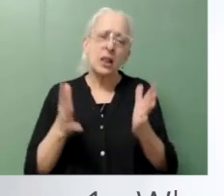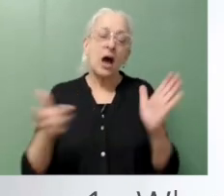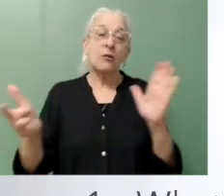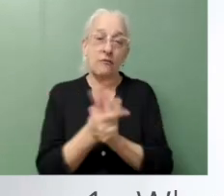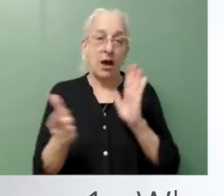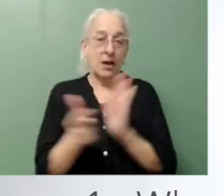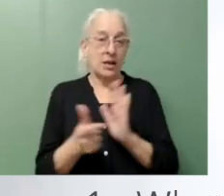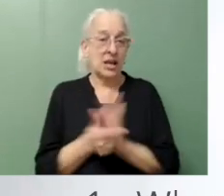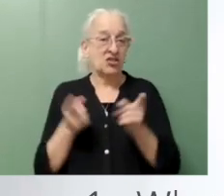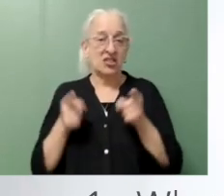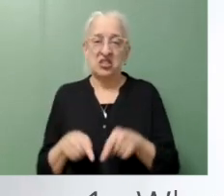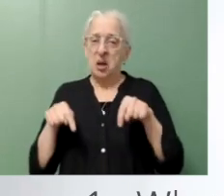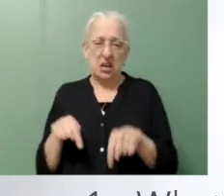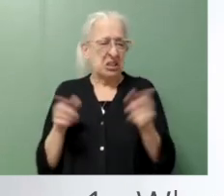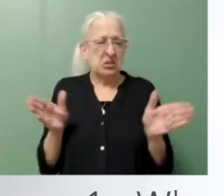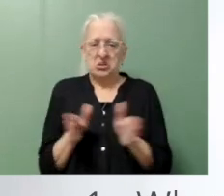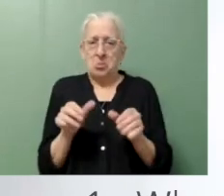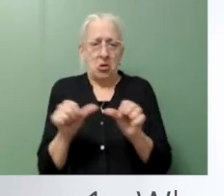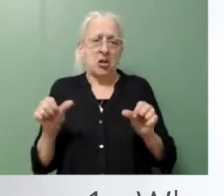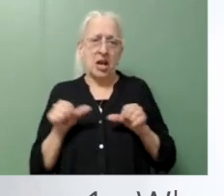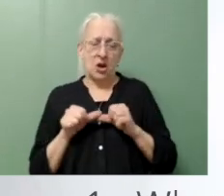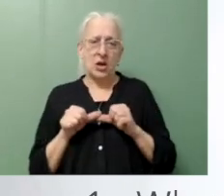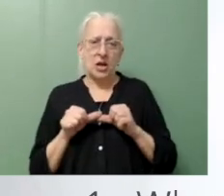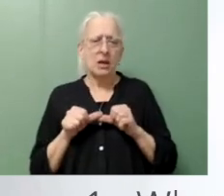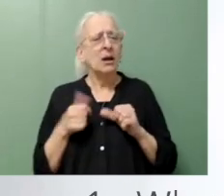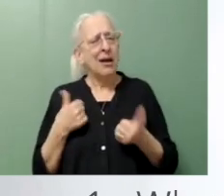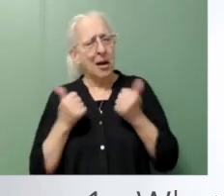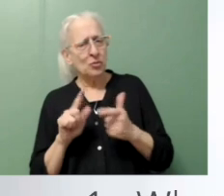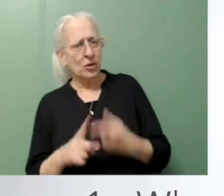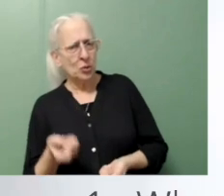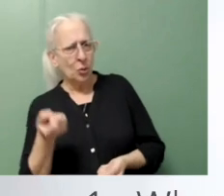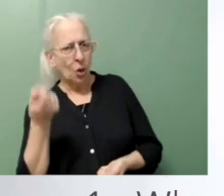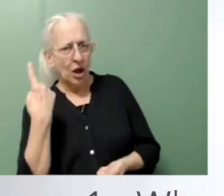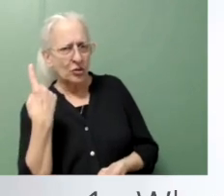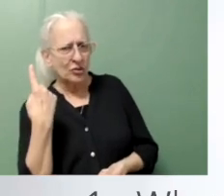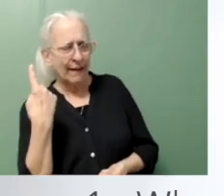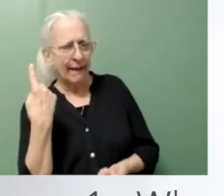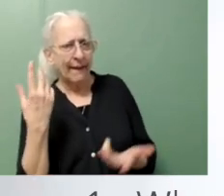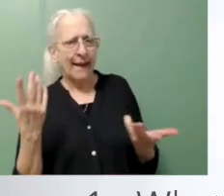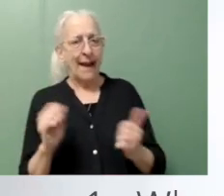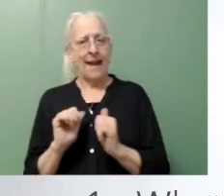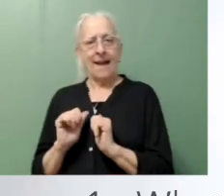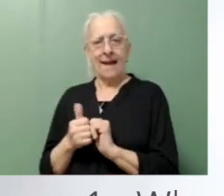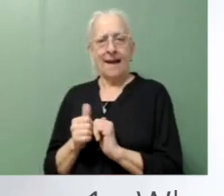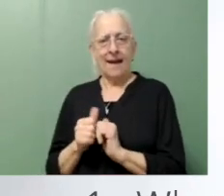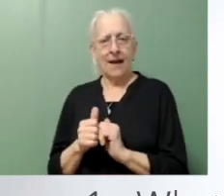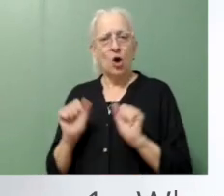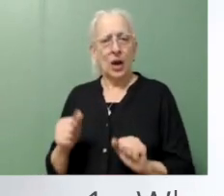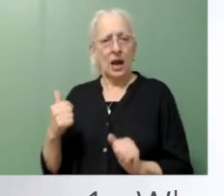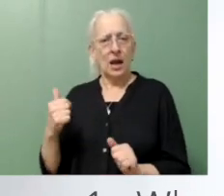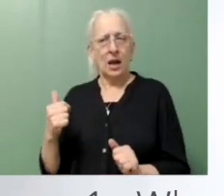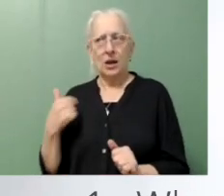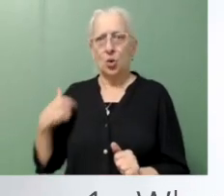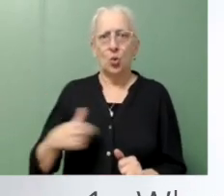this specific small pocket of Sun Valley. And Mhm. I'm trying to understand how can